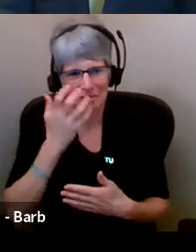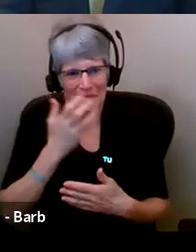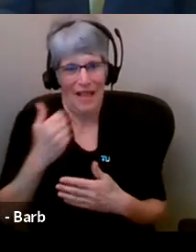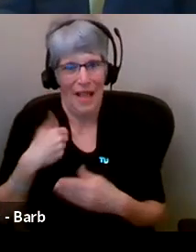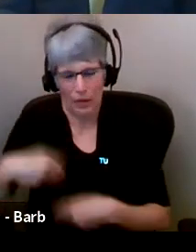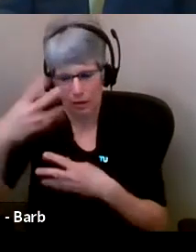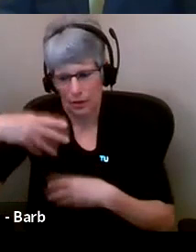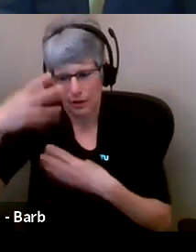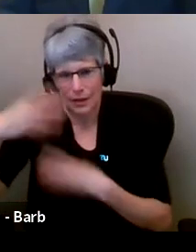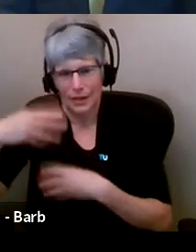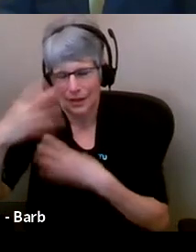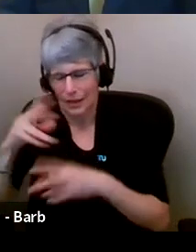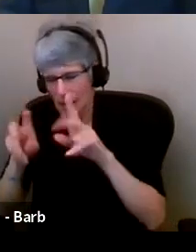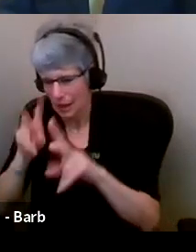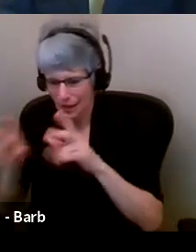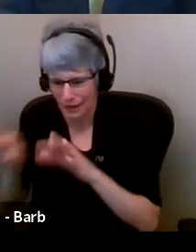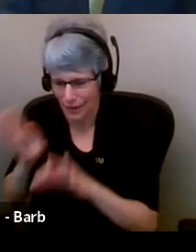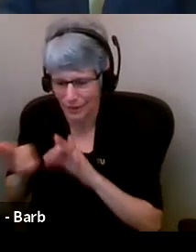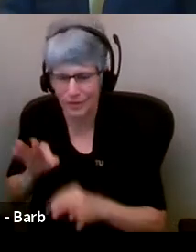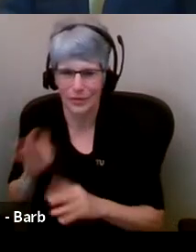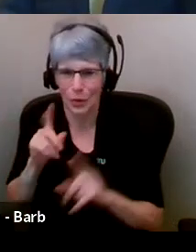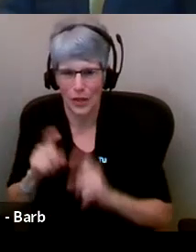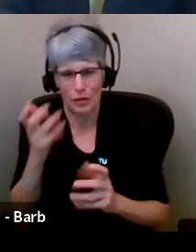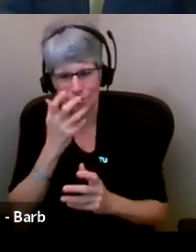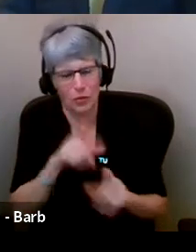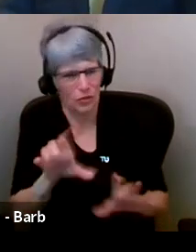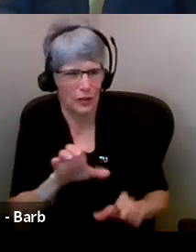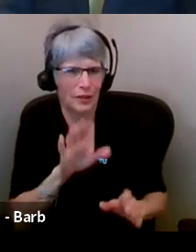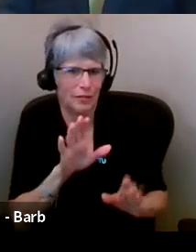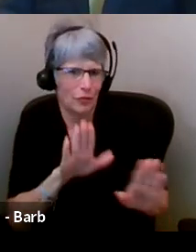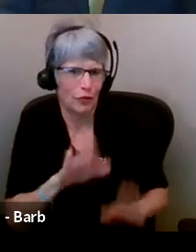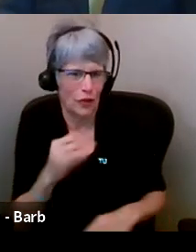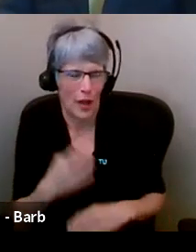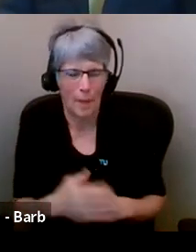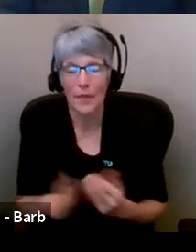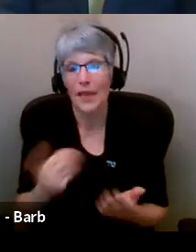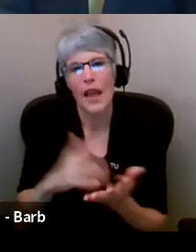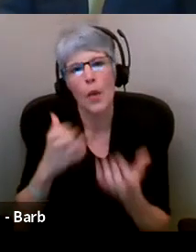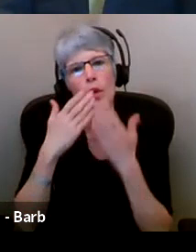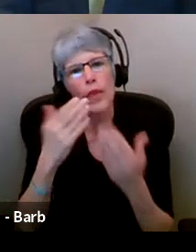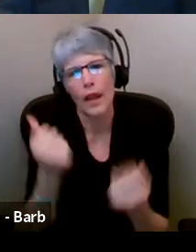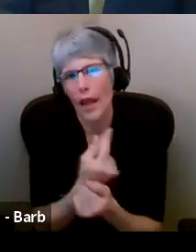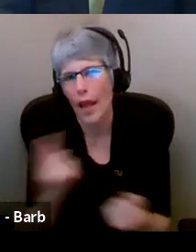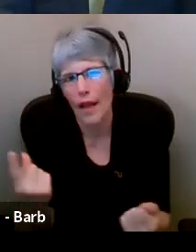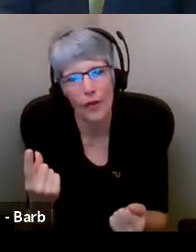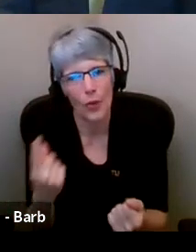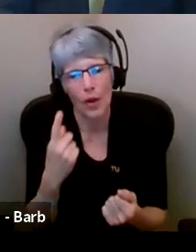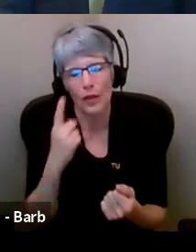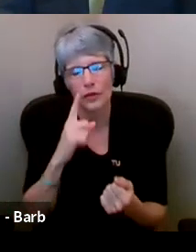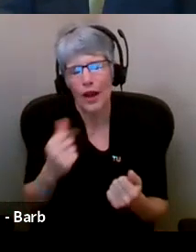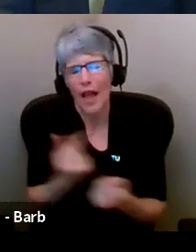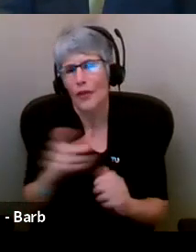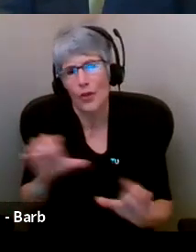coming to be able to sort through. You did a great job. Once again, I just want to thank everybody for everything they've done to support our